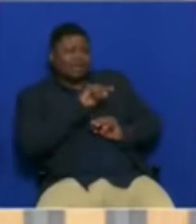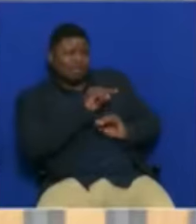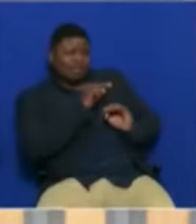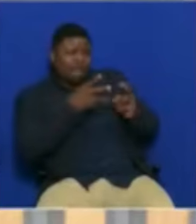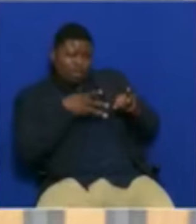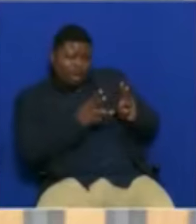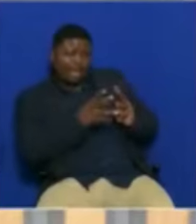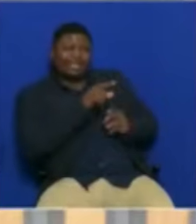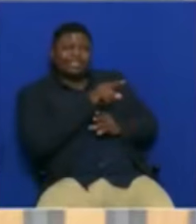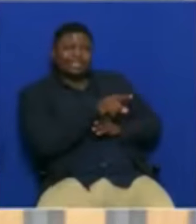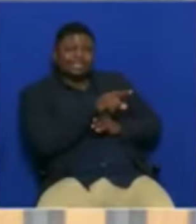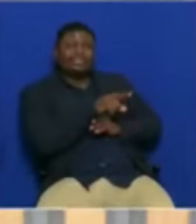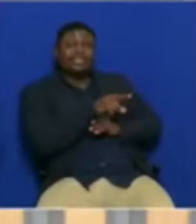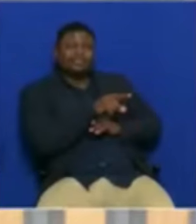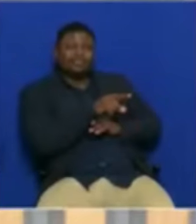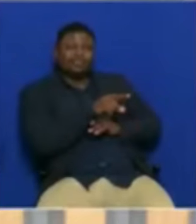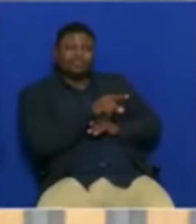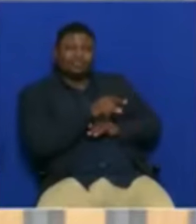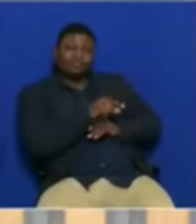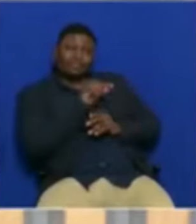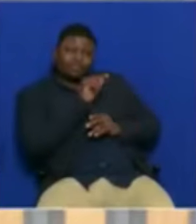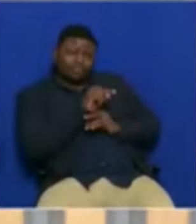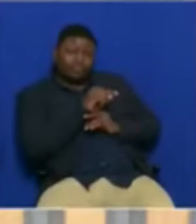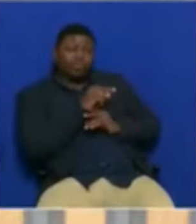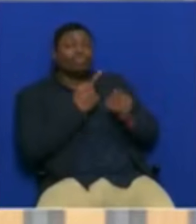the impression you created.